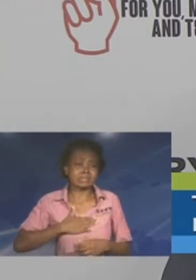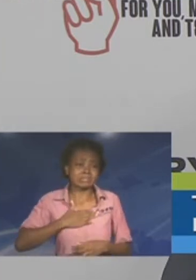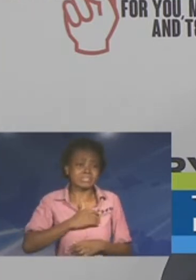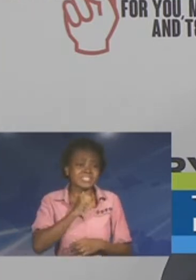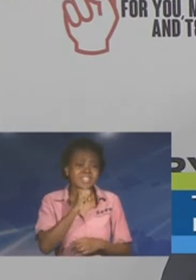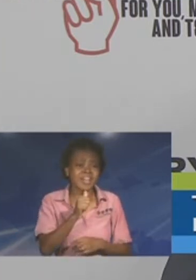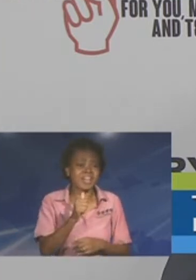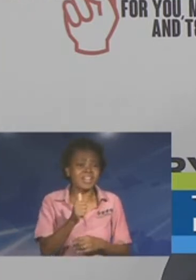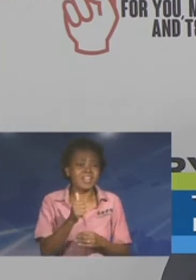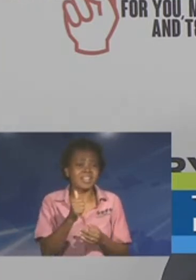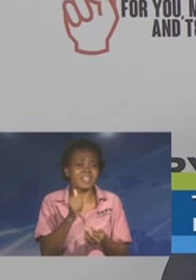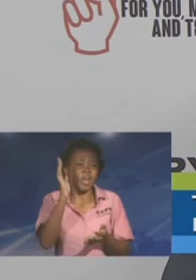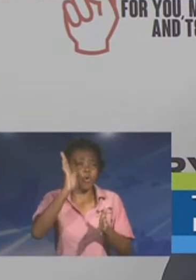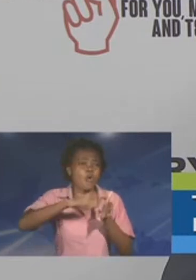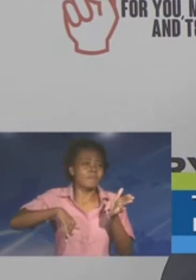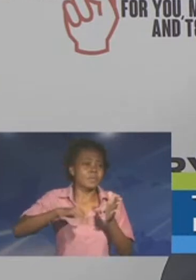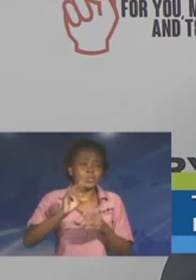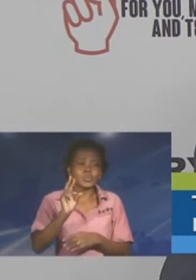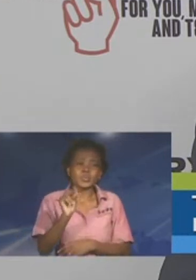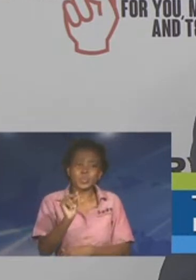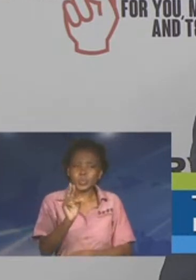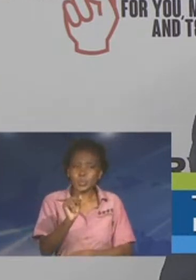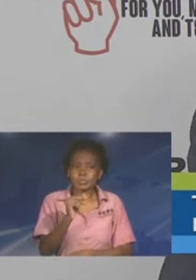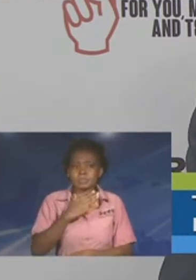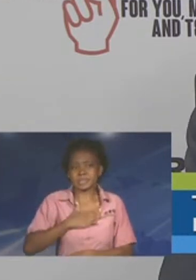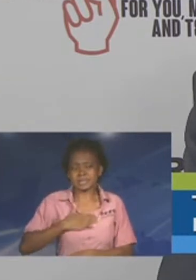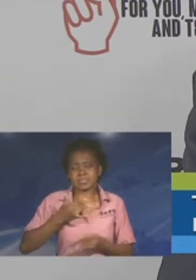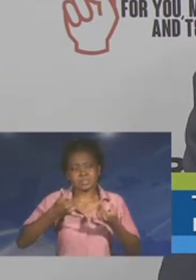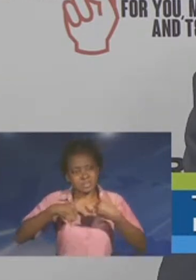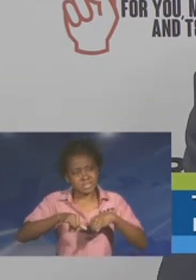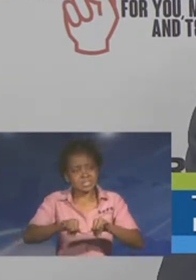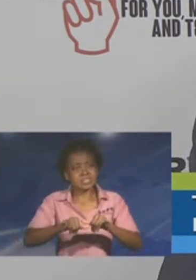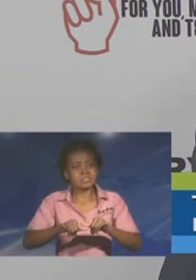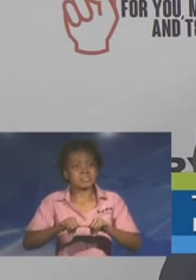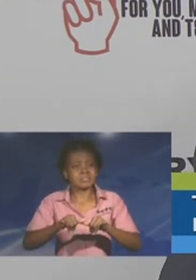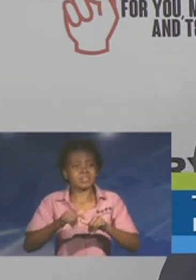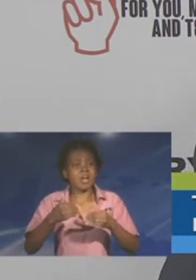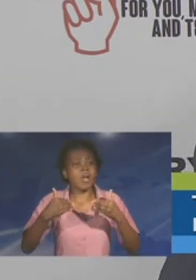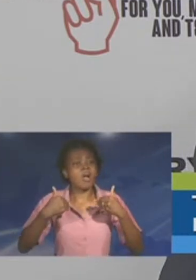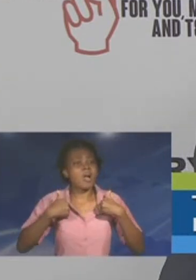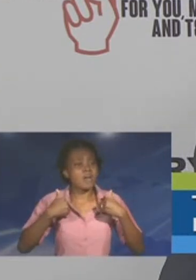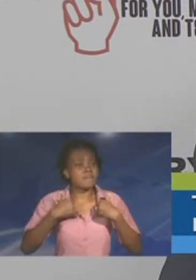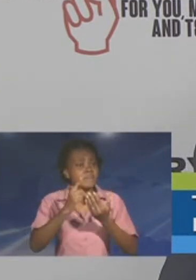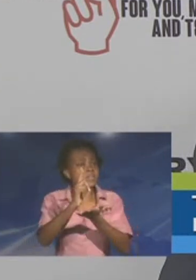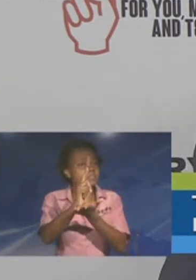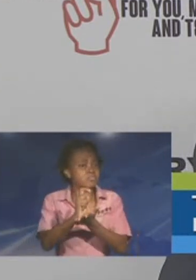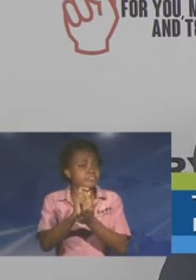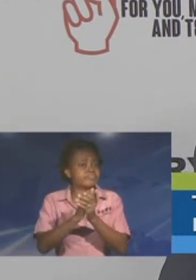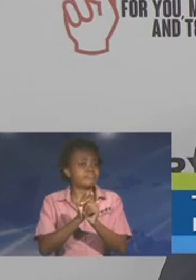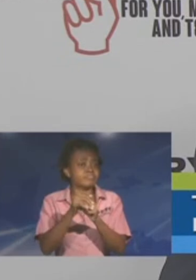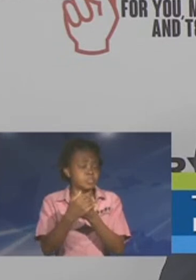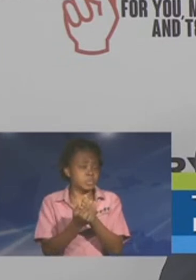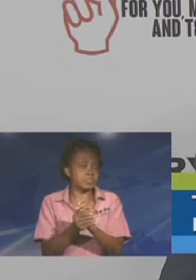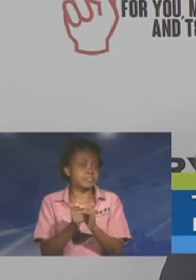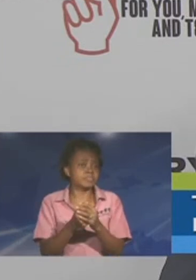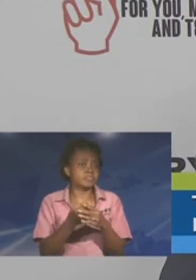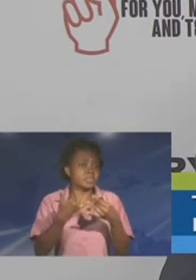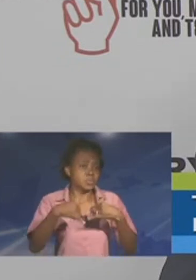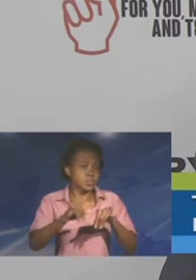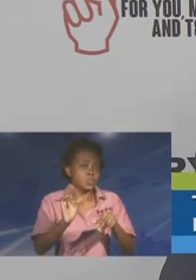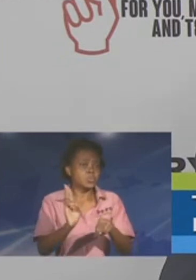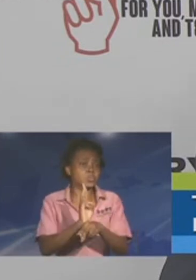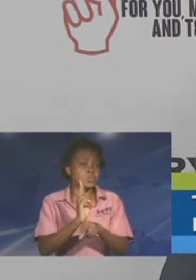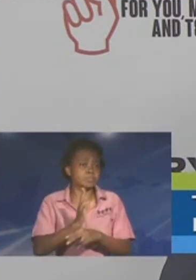yet. It's not the law, but let's keep on inviting our patrons to sanitize our hands.